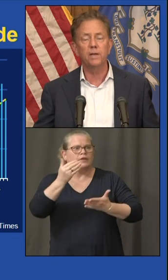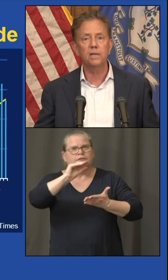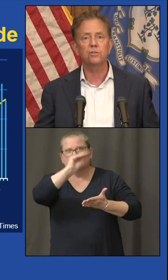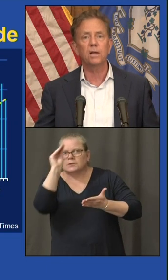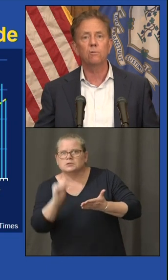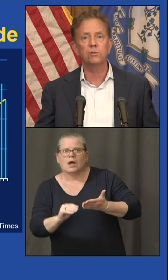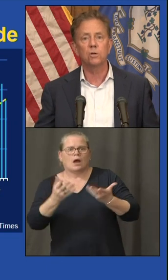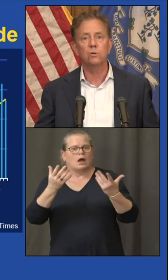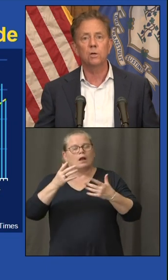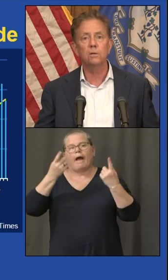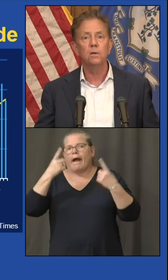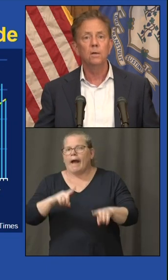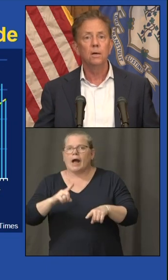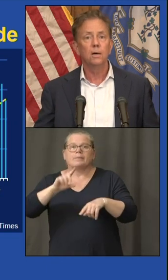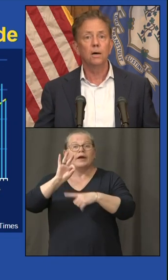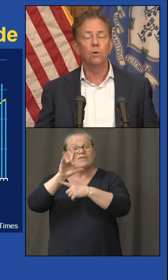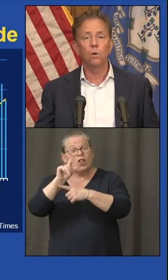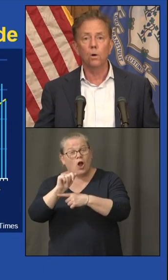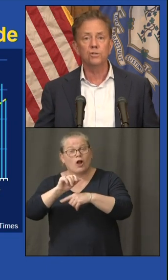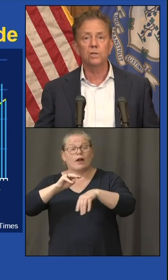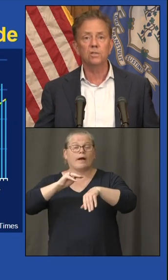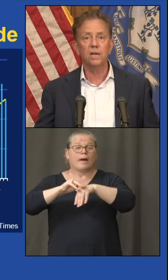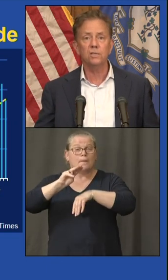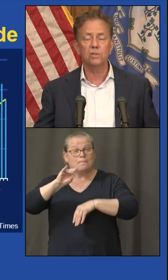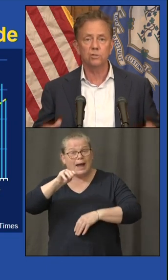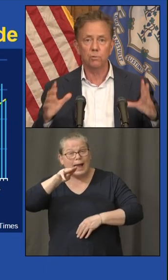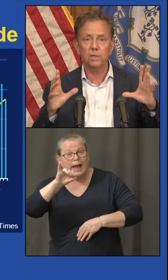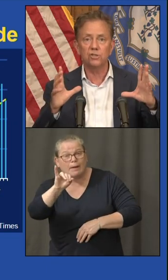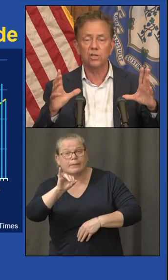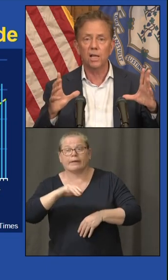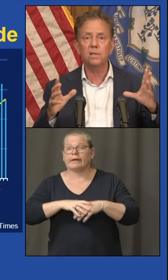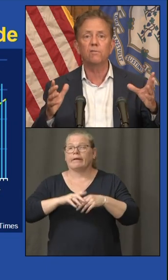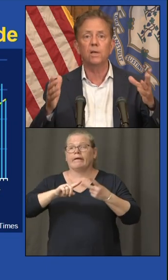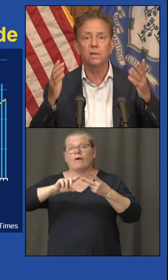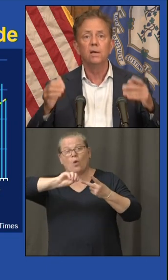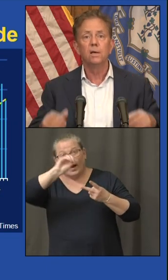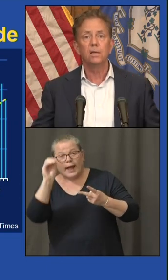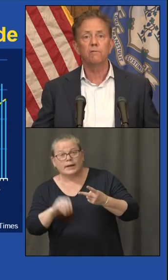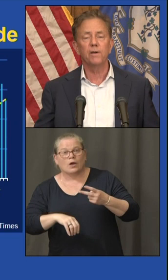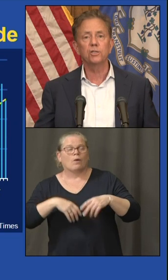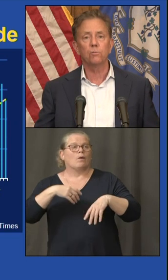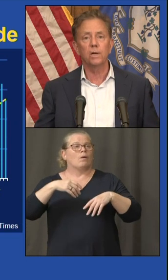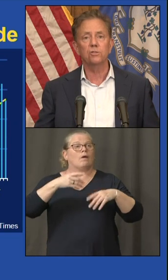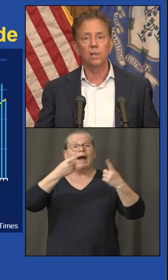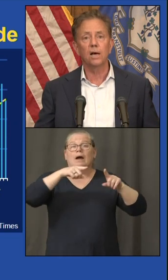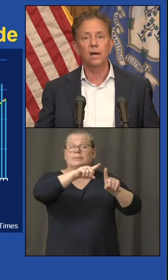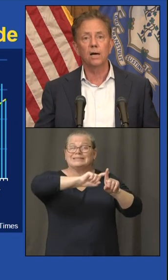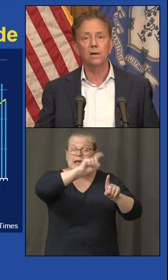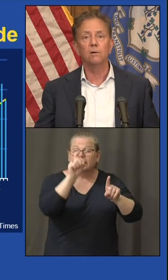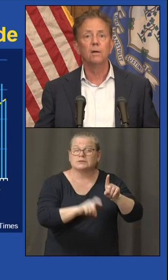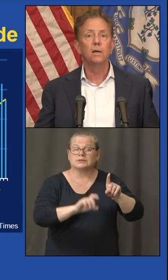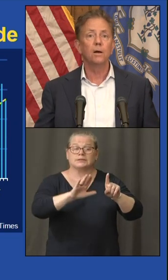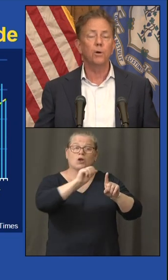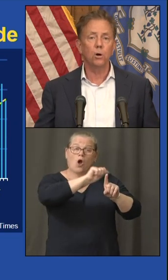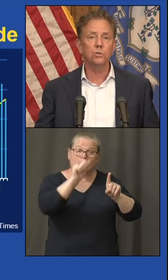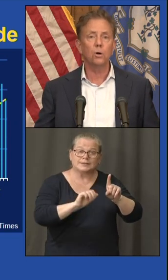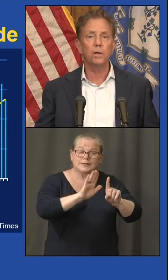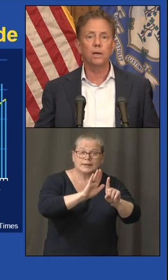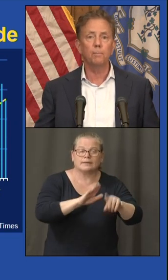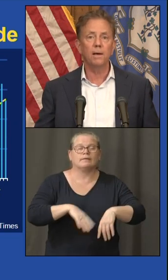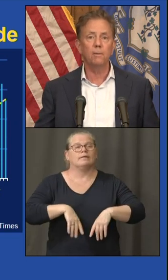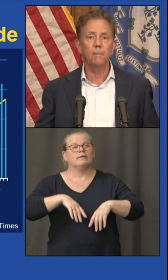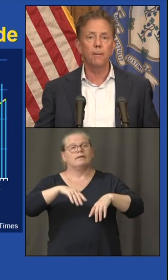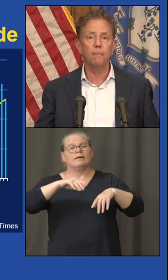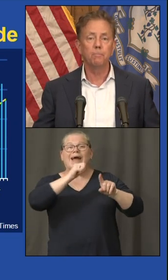or Phoenix in Arizona, or Austin in Texas, really selectively, the infection rate's a lot higher. And we are